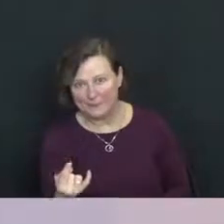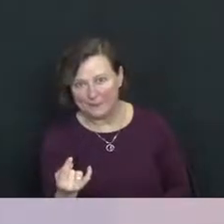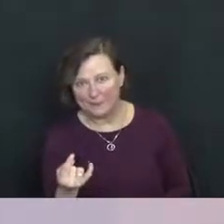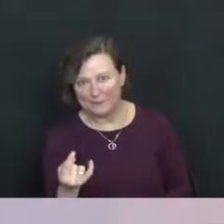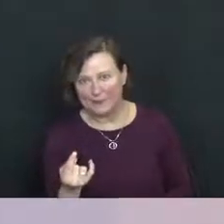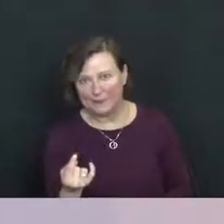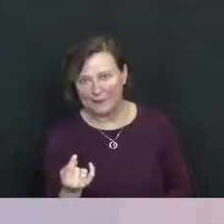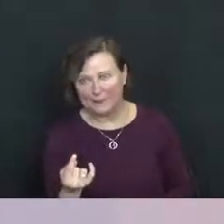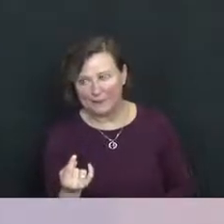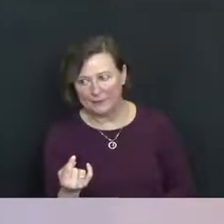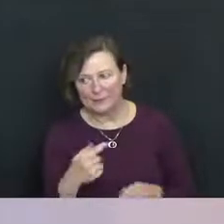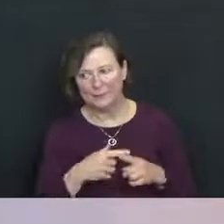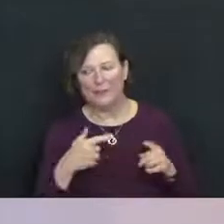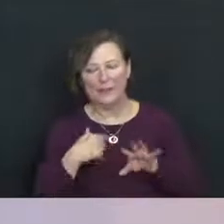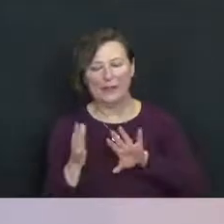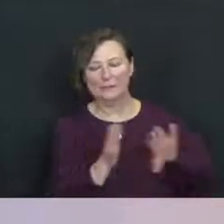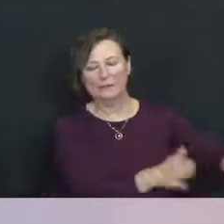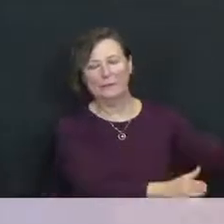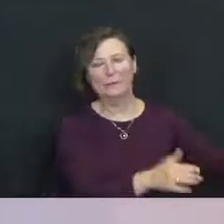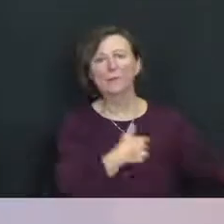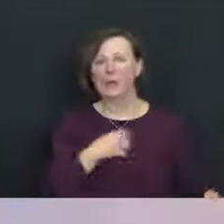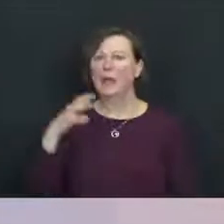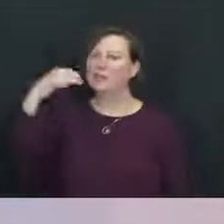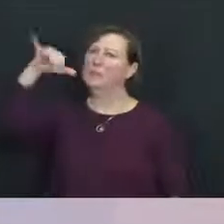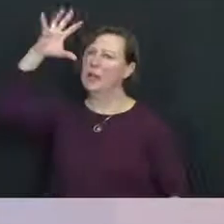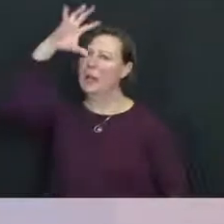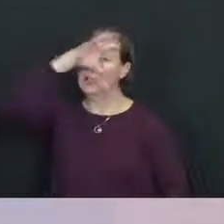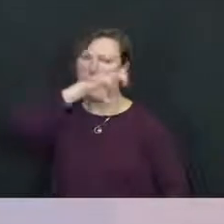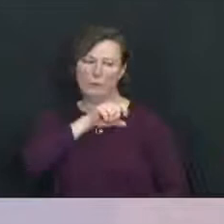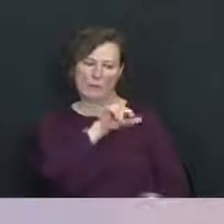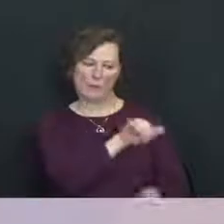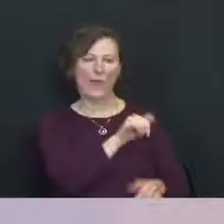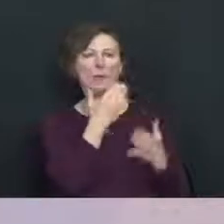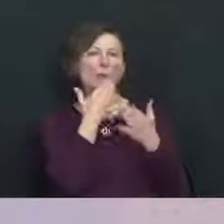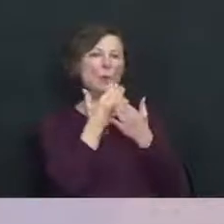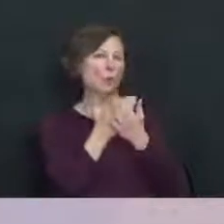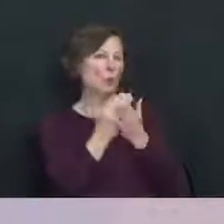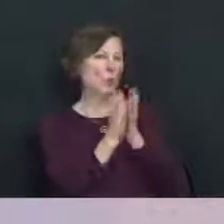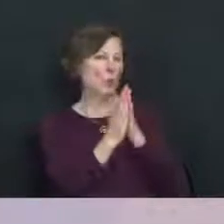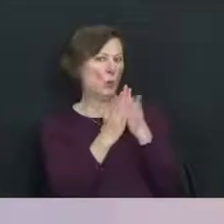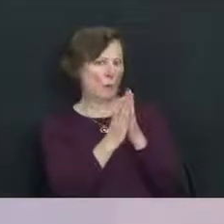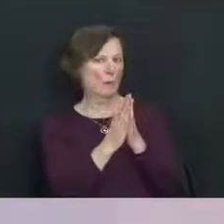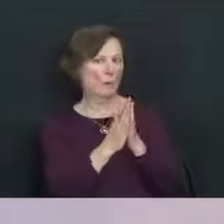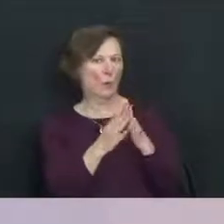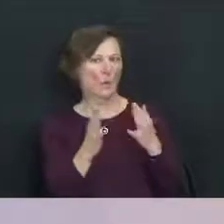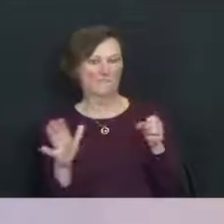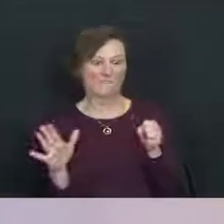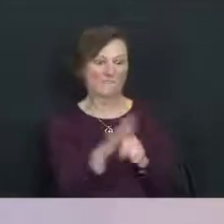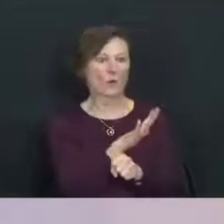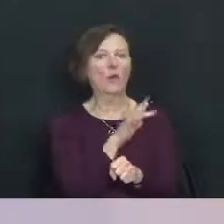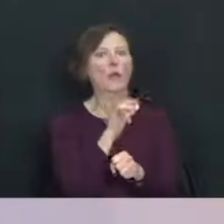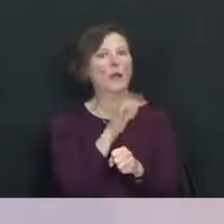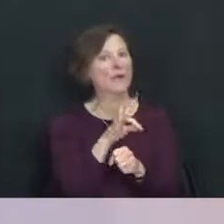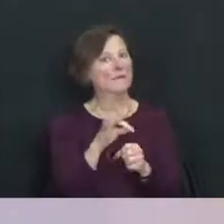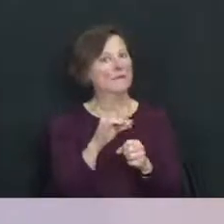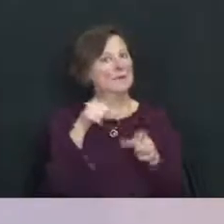still, I assumed that the good book was the storehouse of infallible wisdom.